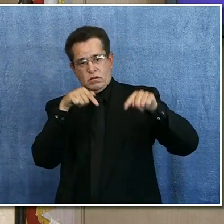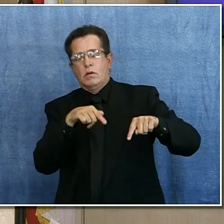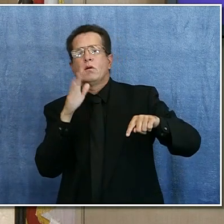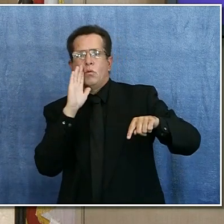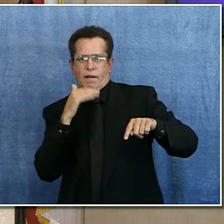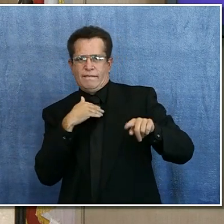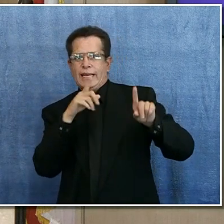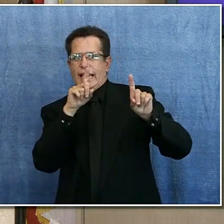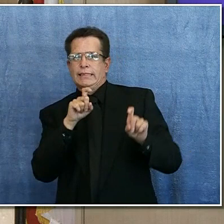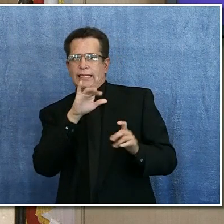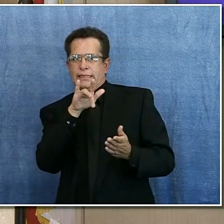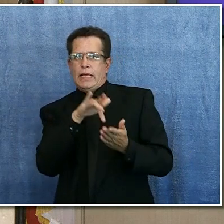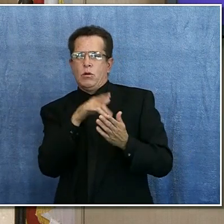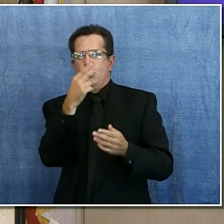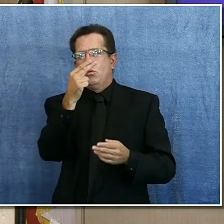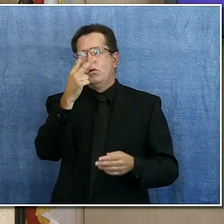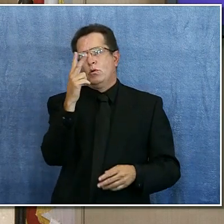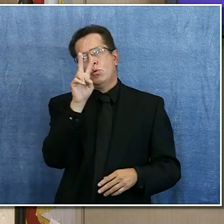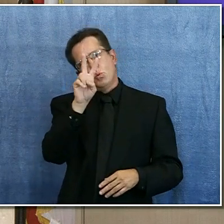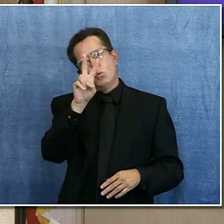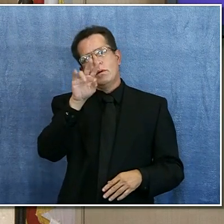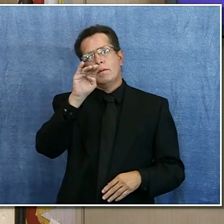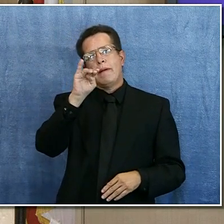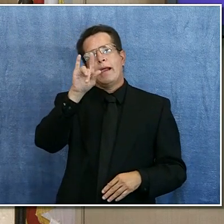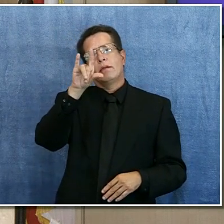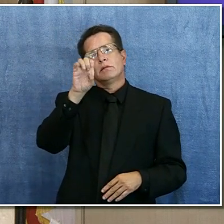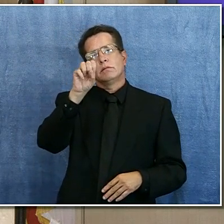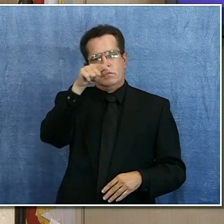approximately 2 miles from the U.S.-Mexico border.